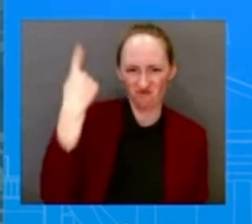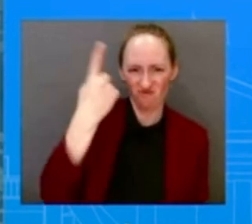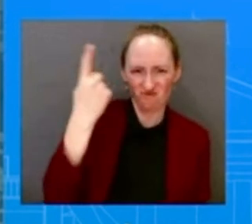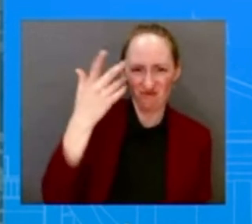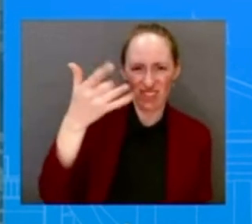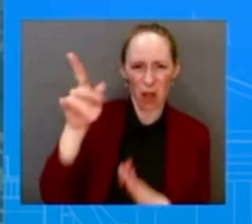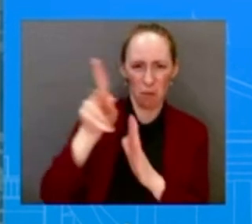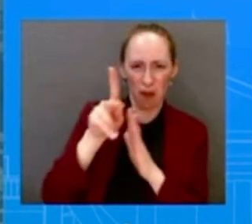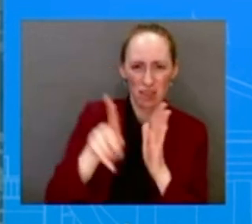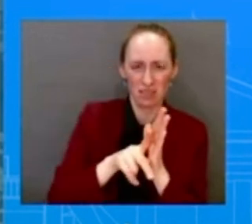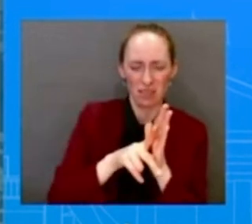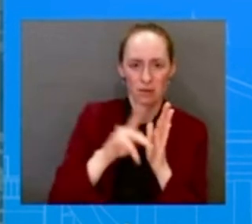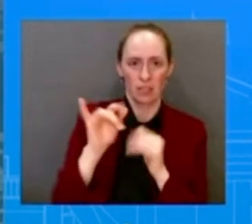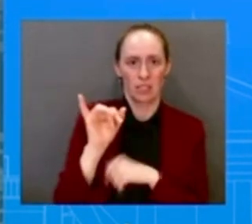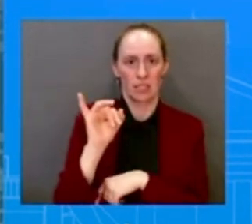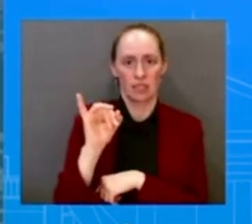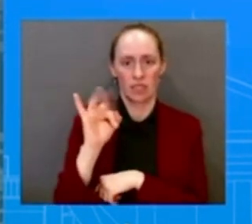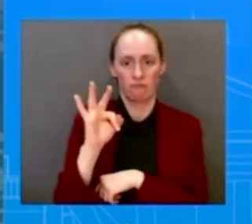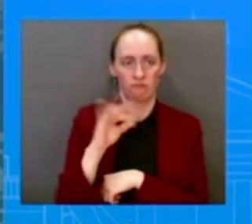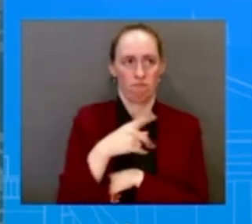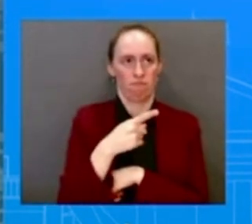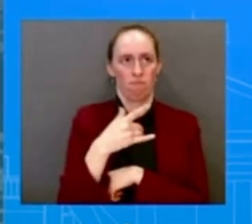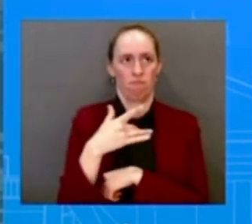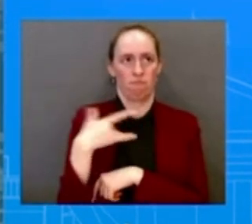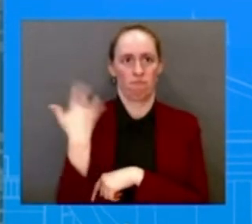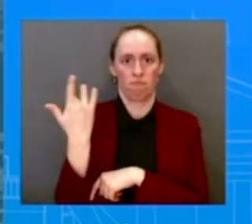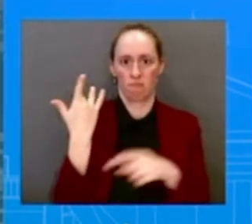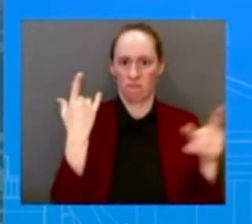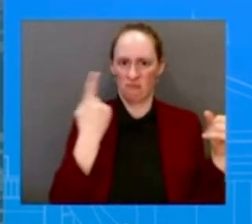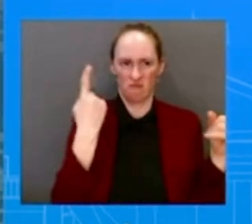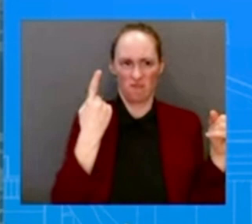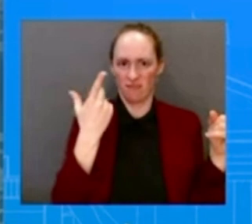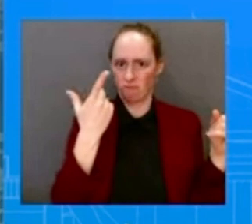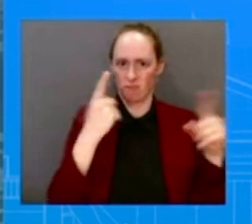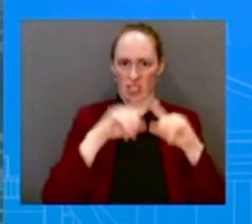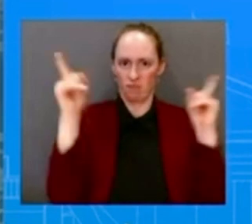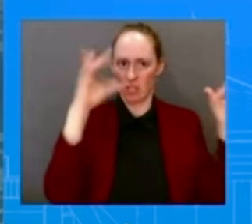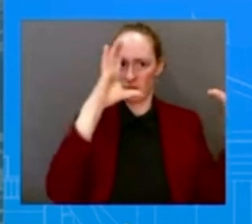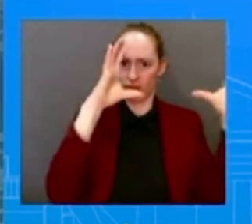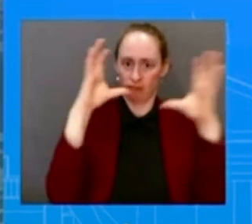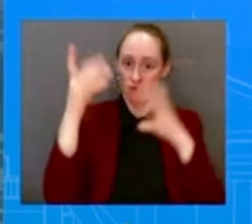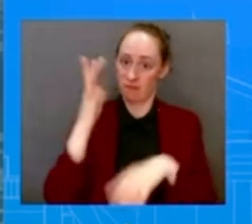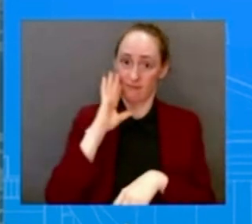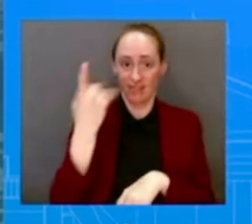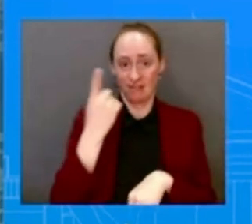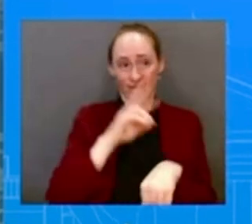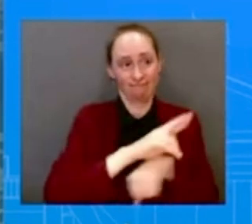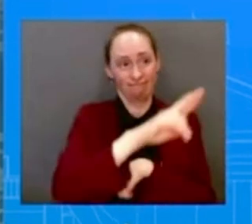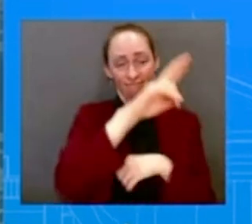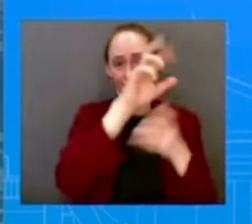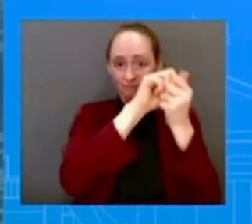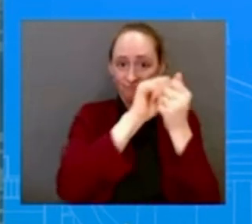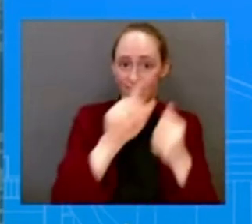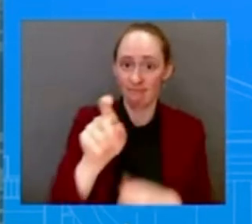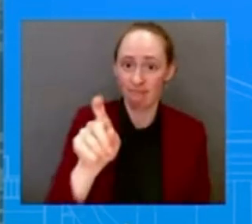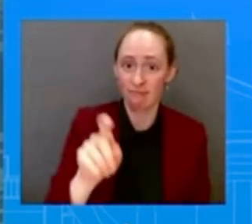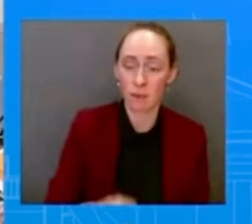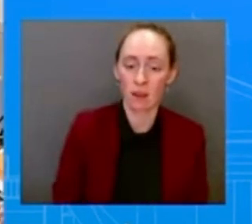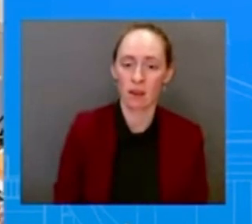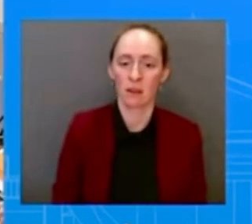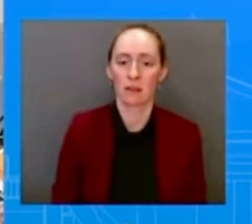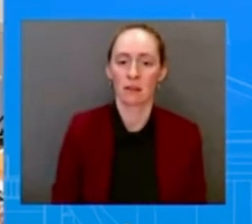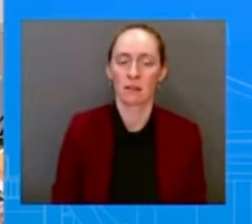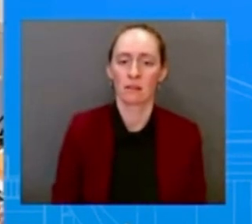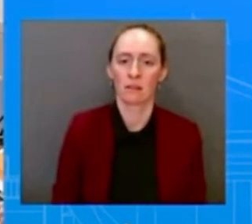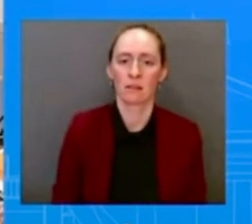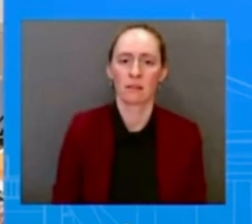our national security and in the safety and security of the American people. Jackie, we're going to take you guys. John, so the Pentagon ordered this new object